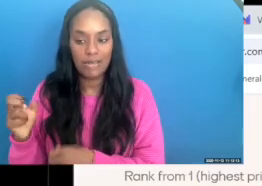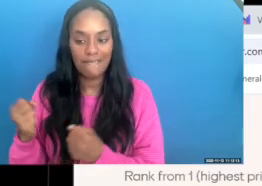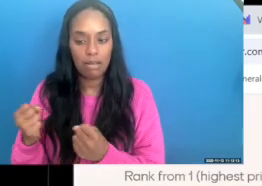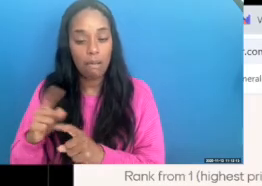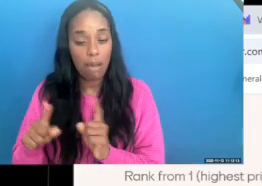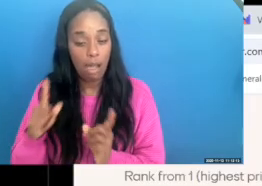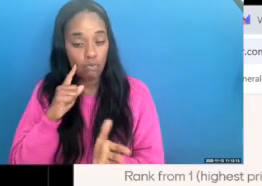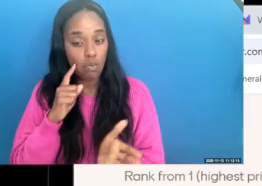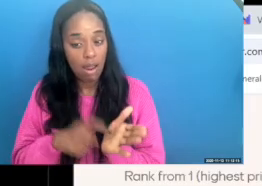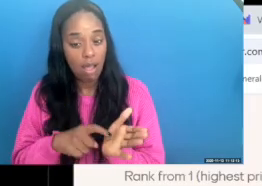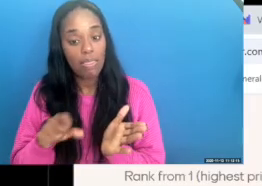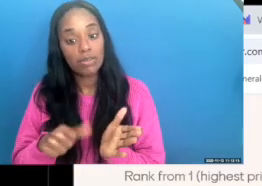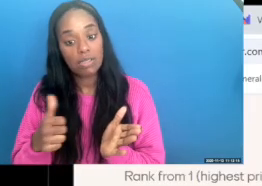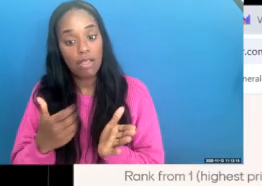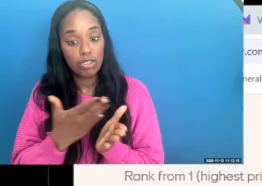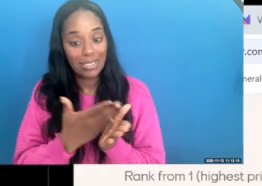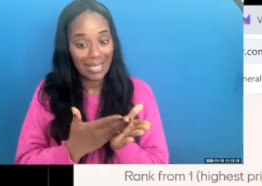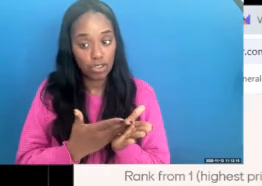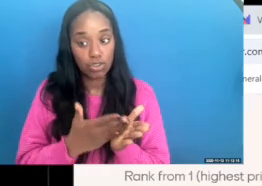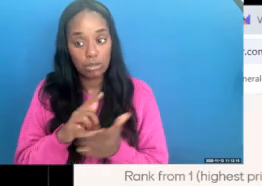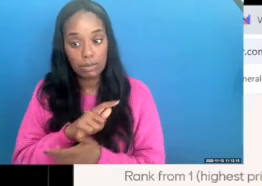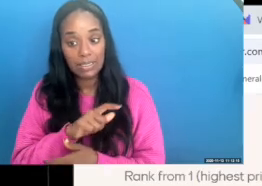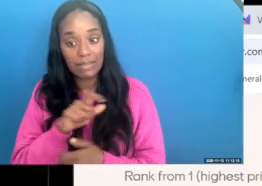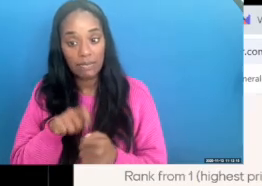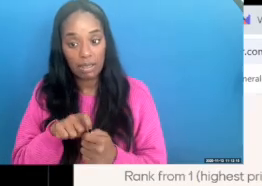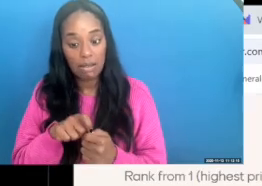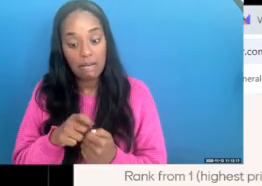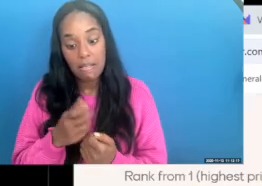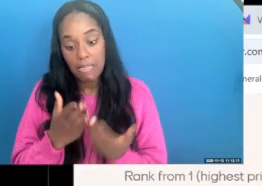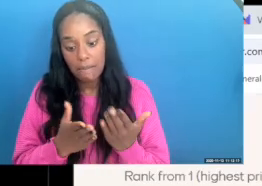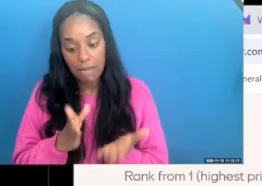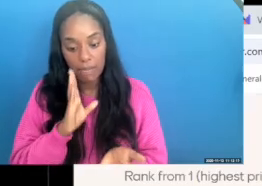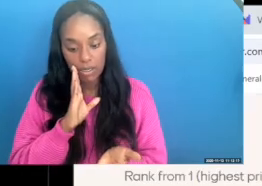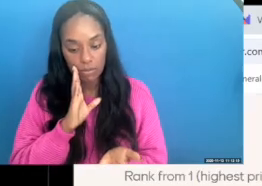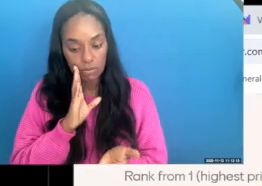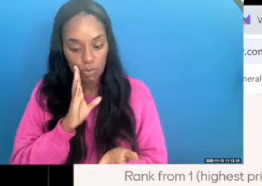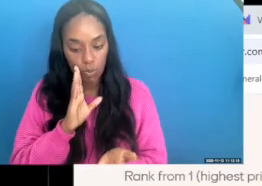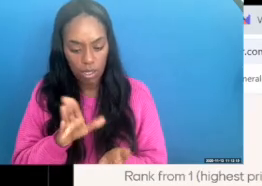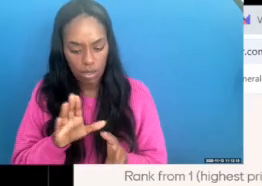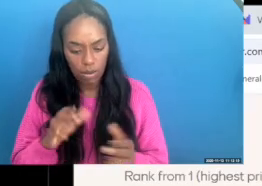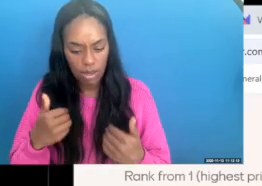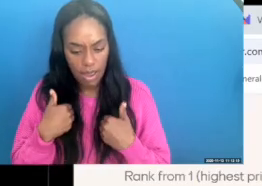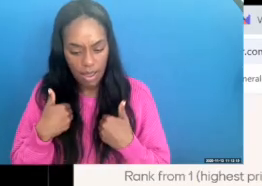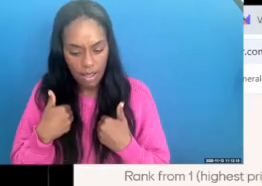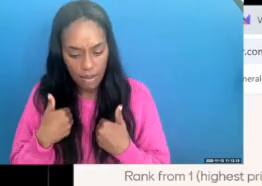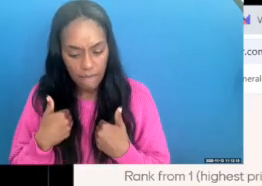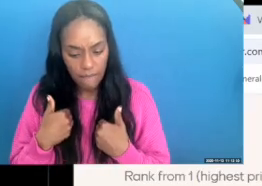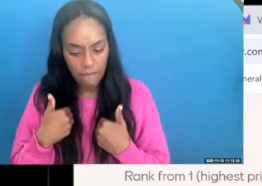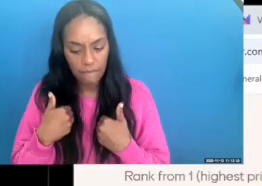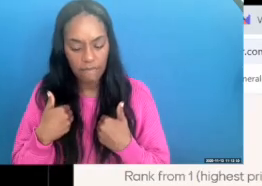include traditional combustion vehicles. But I recognize that there are other sectors in